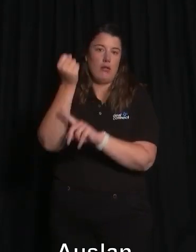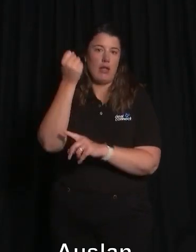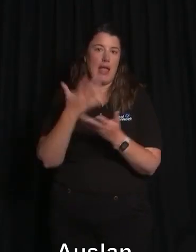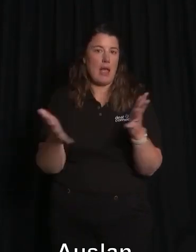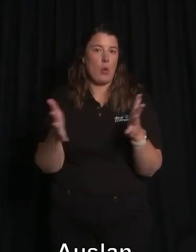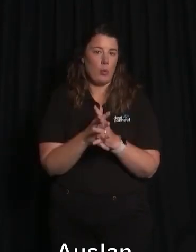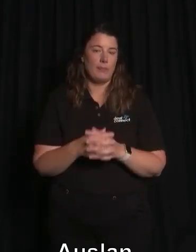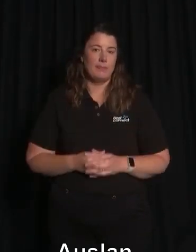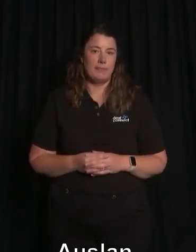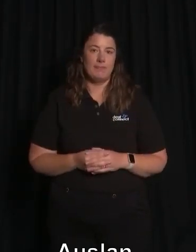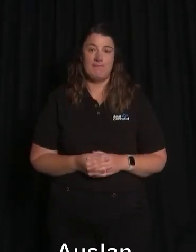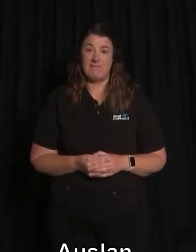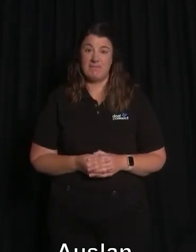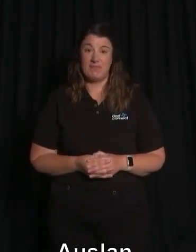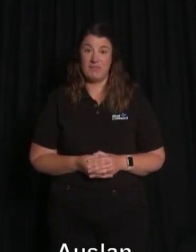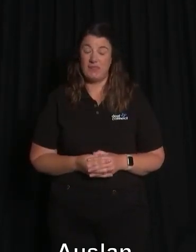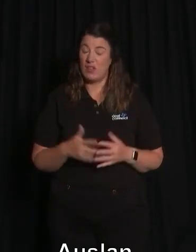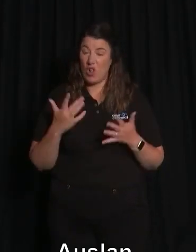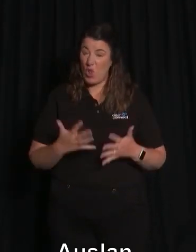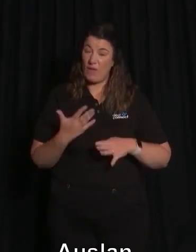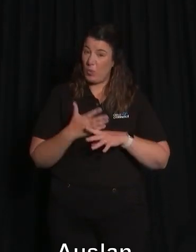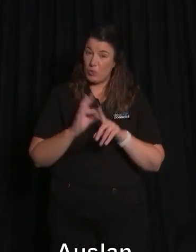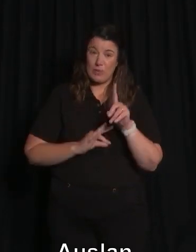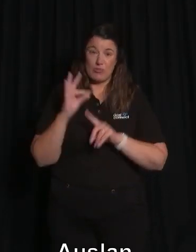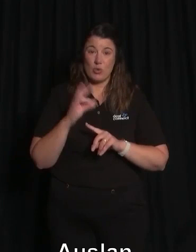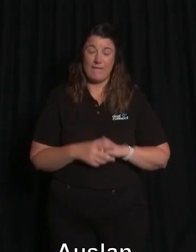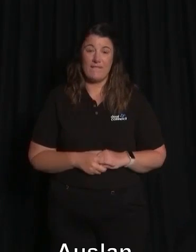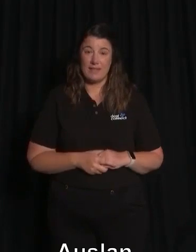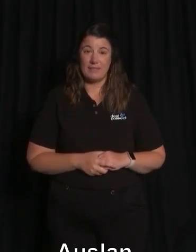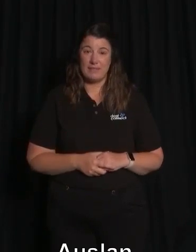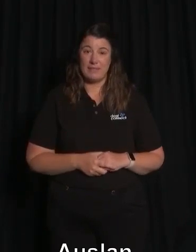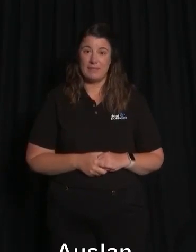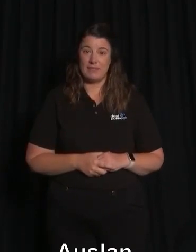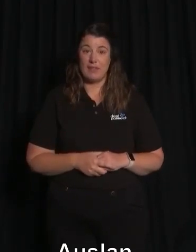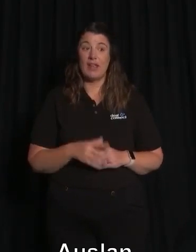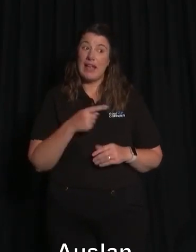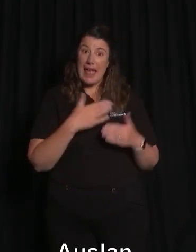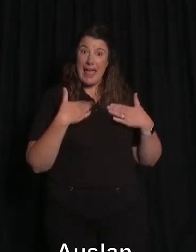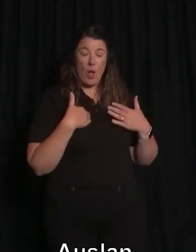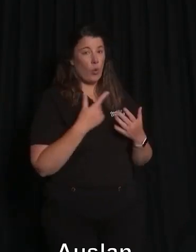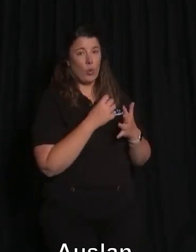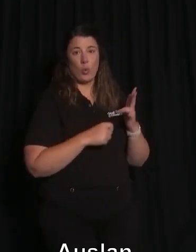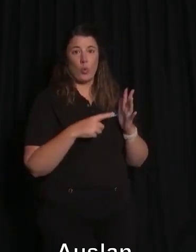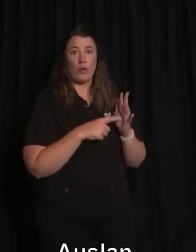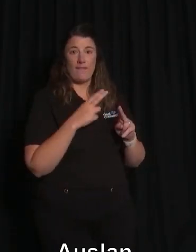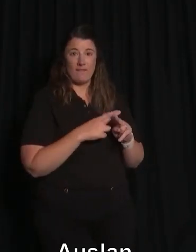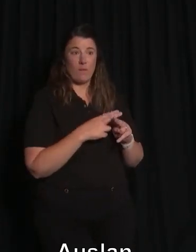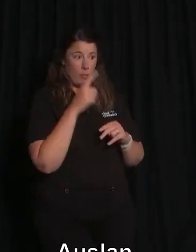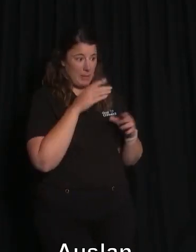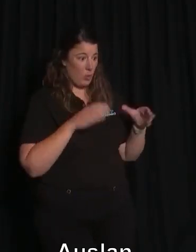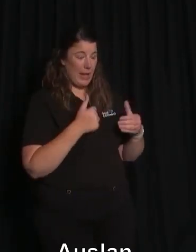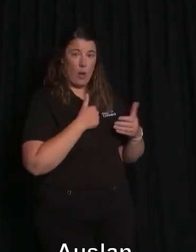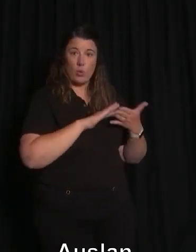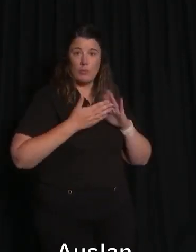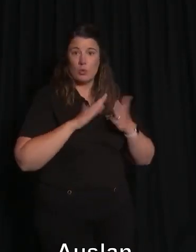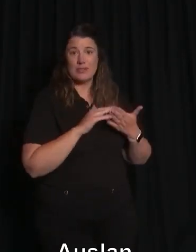go. There's still so much work to be done, especially in improving health outcomes for LGBTIQA+